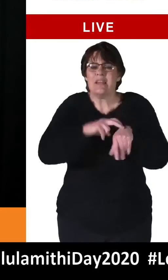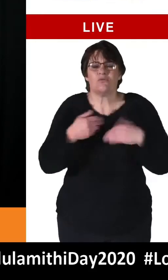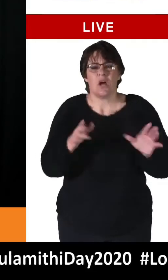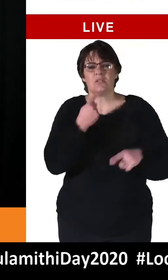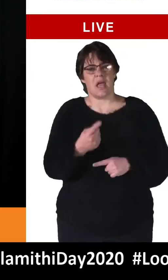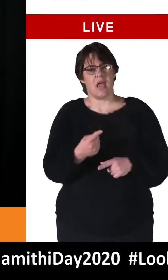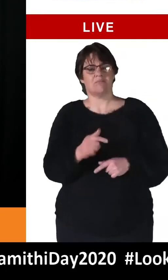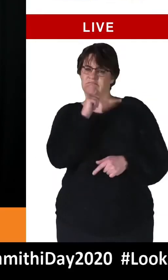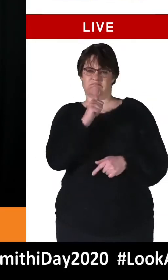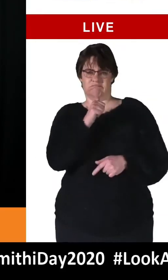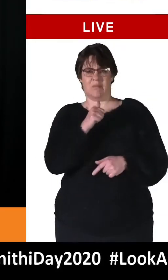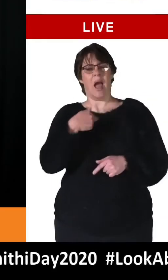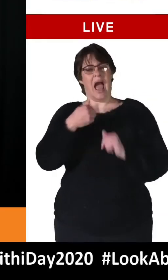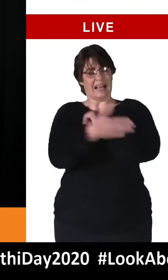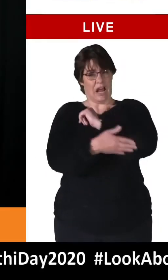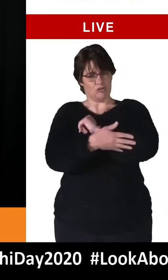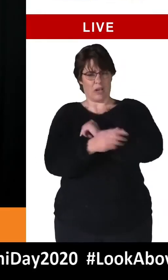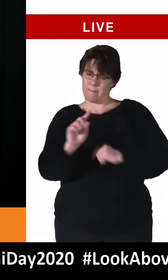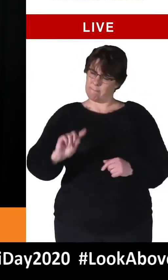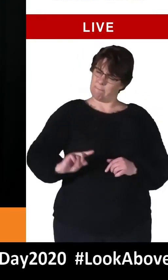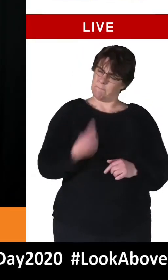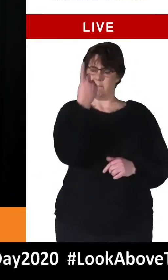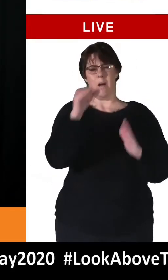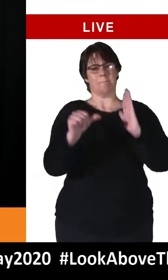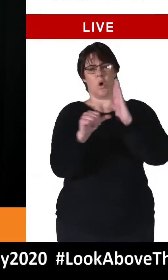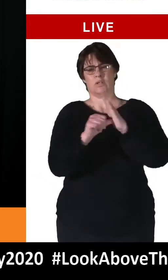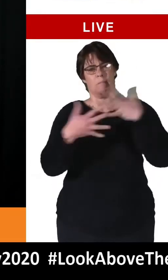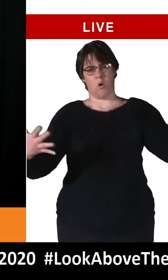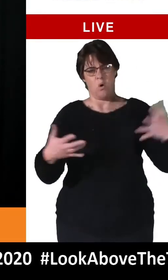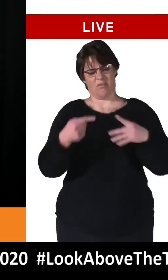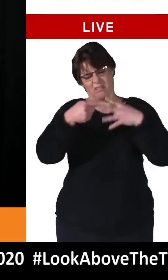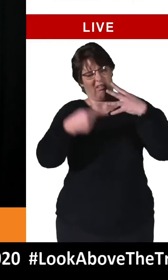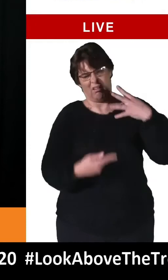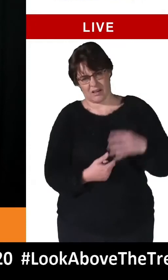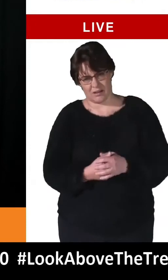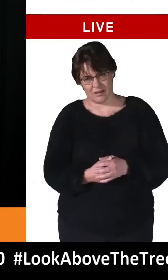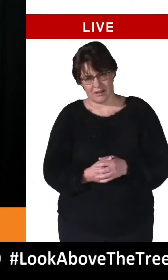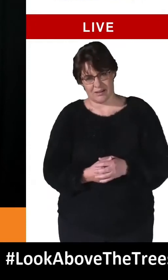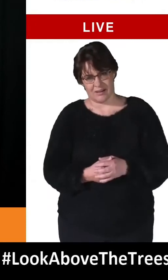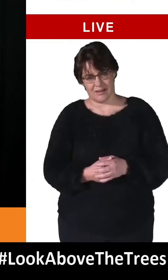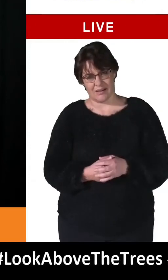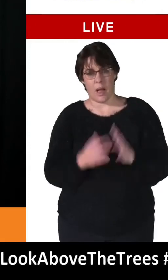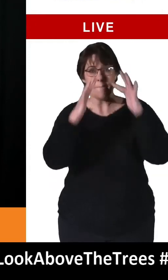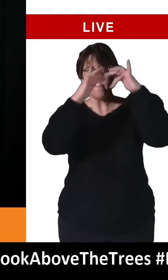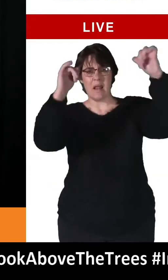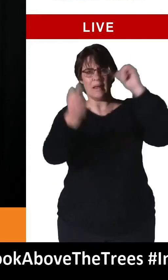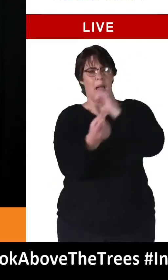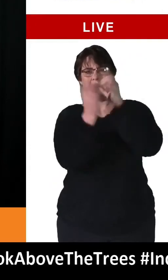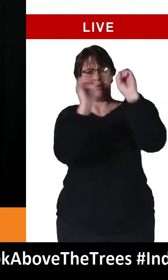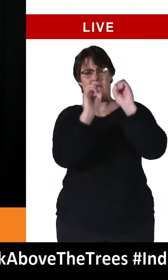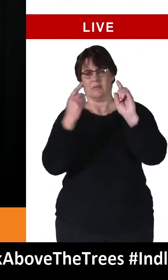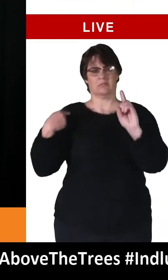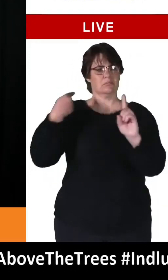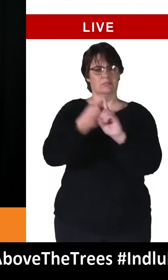but I put my country first? What is it that has not happened to Parliament in the